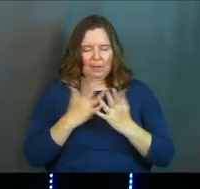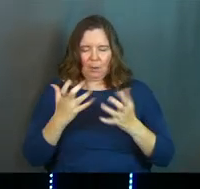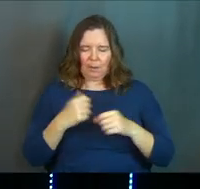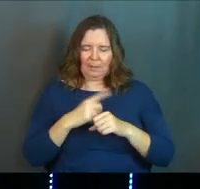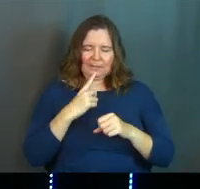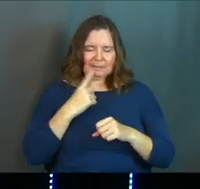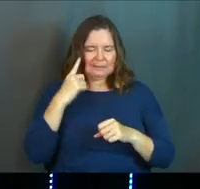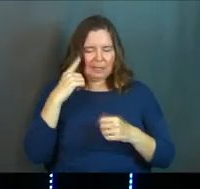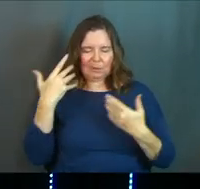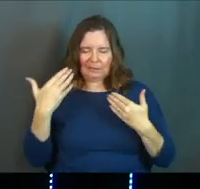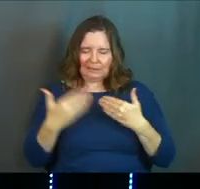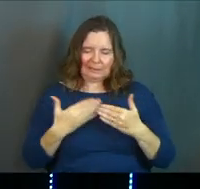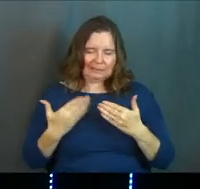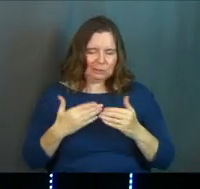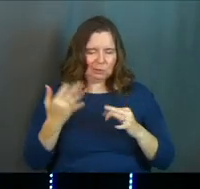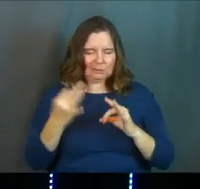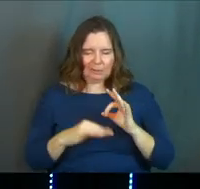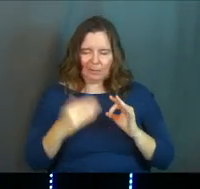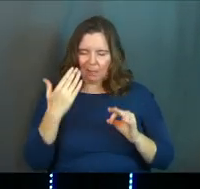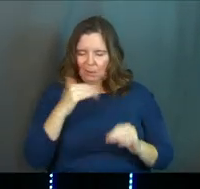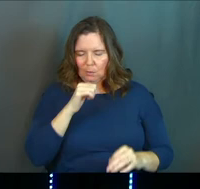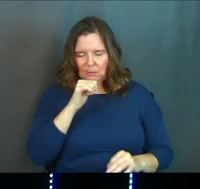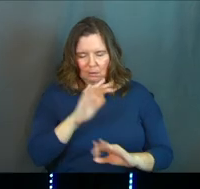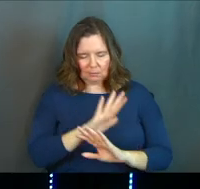want to make it sound easy or simple.